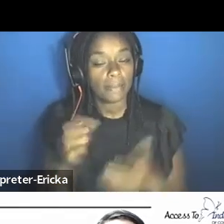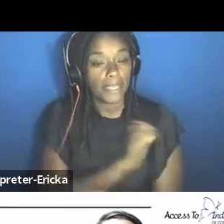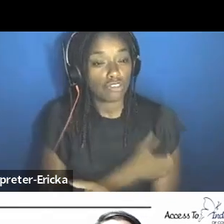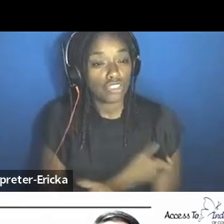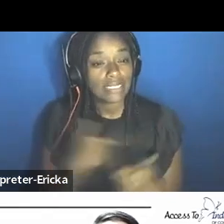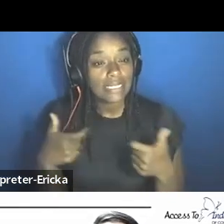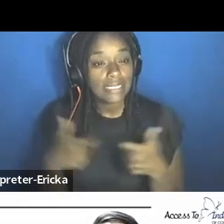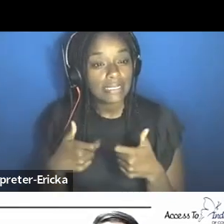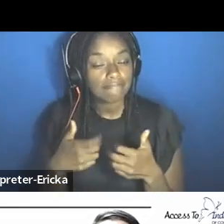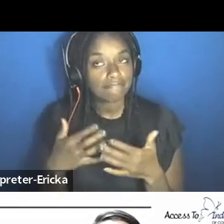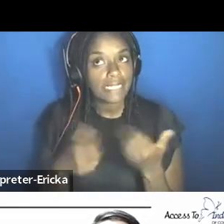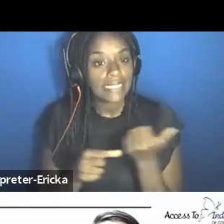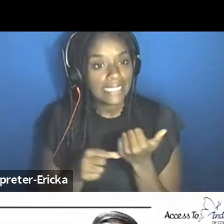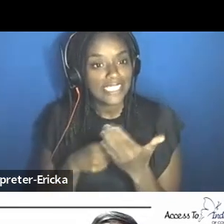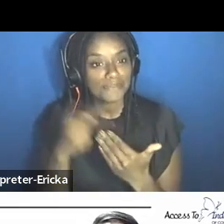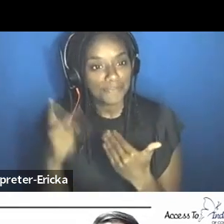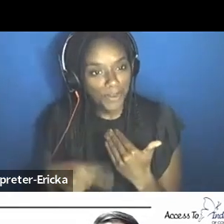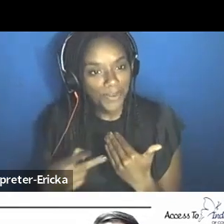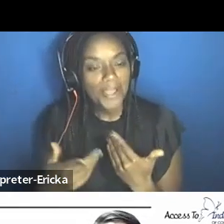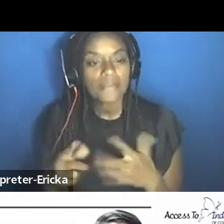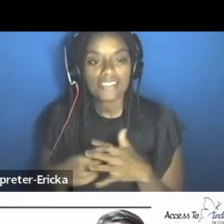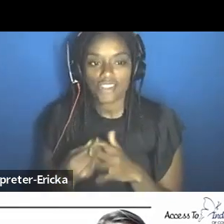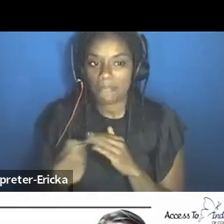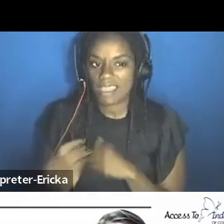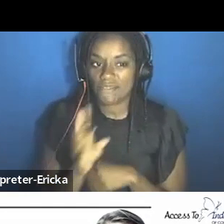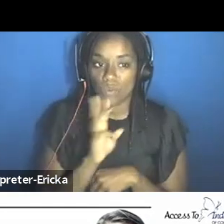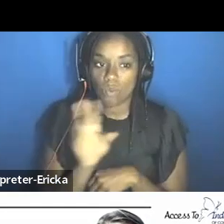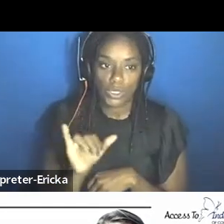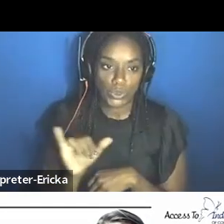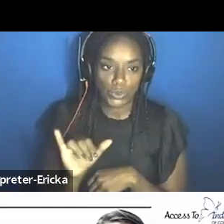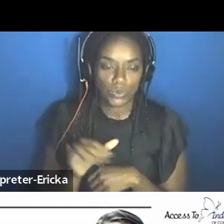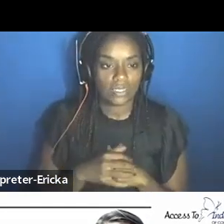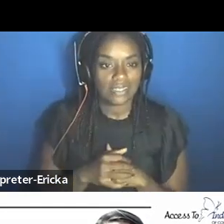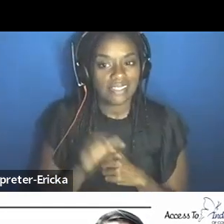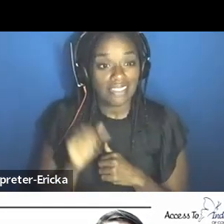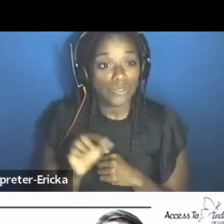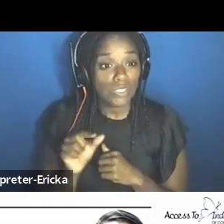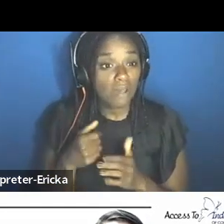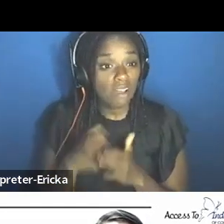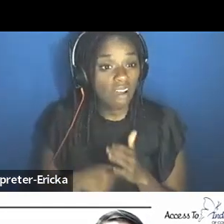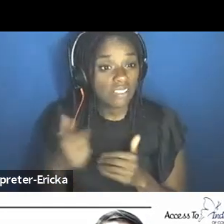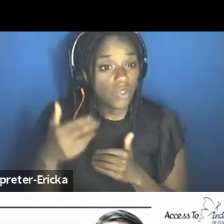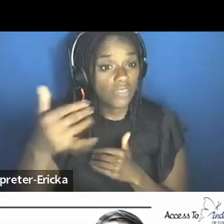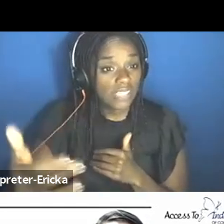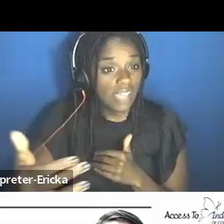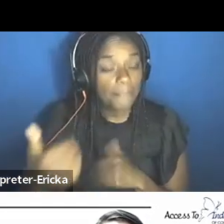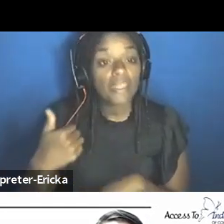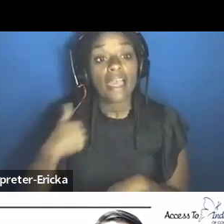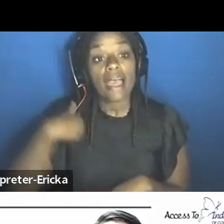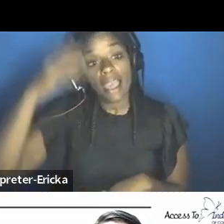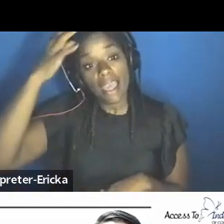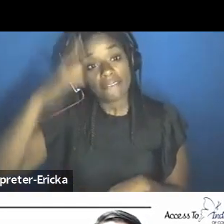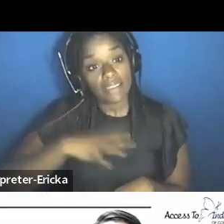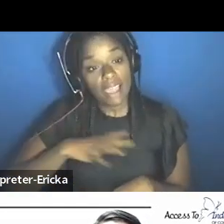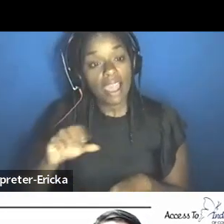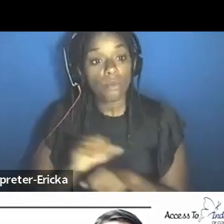folks too. And so those are just those little costs that over time. I have a gentleman I'm working with, he still has a